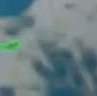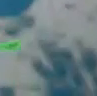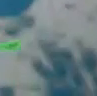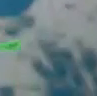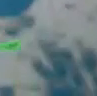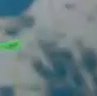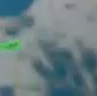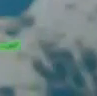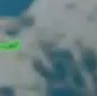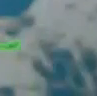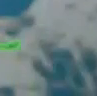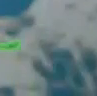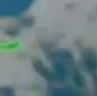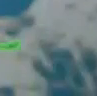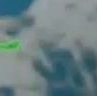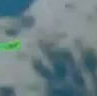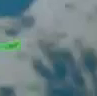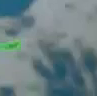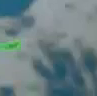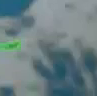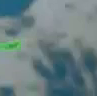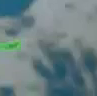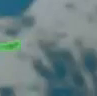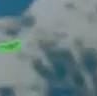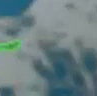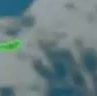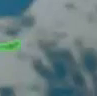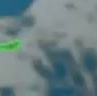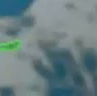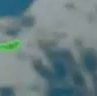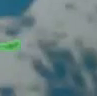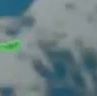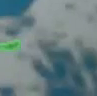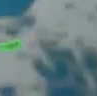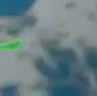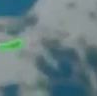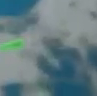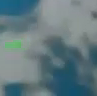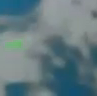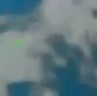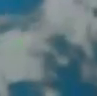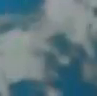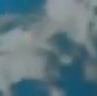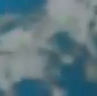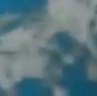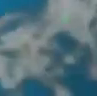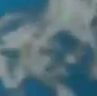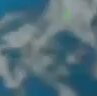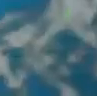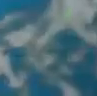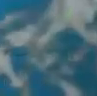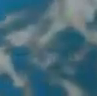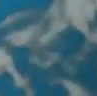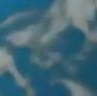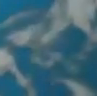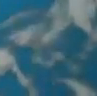the eastern parts of the country as well as towards parts of the Western Cape. A bit of early morning fog for those parts, but sunnier skies into the afternoon. That's really going to